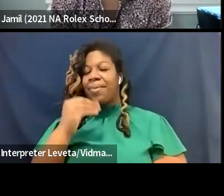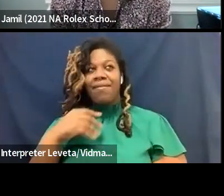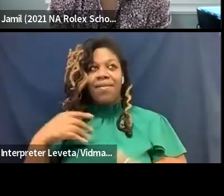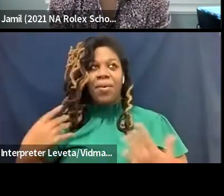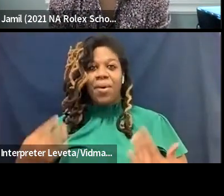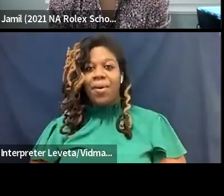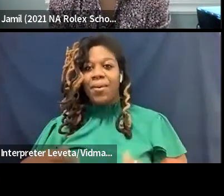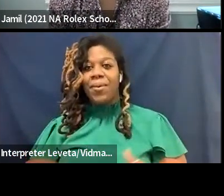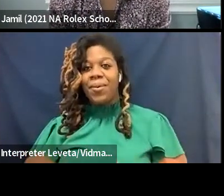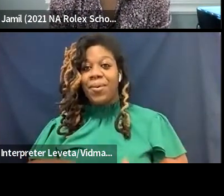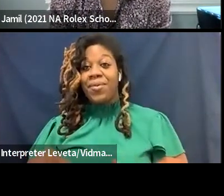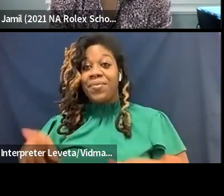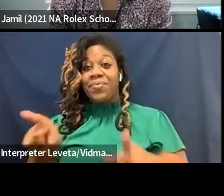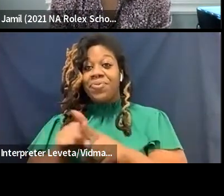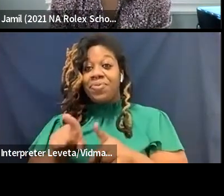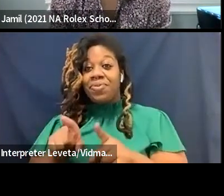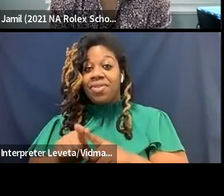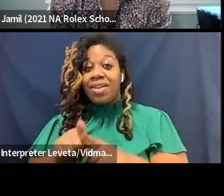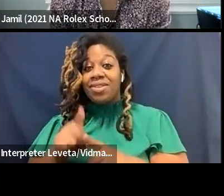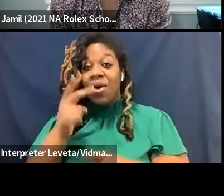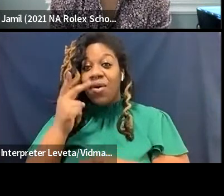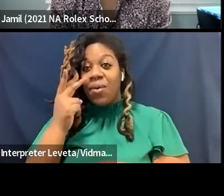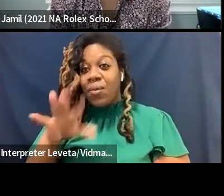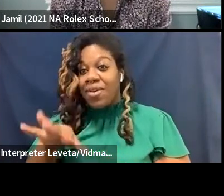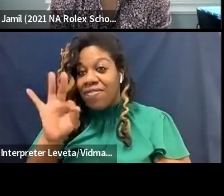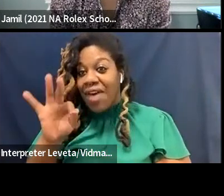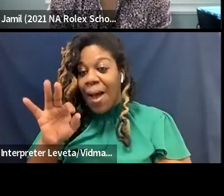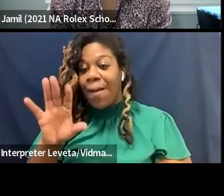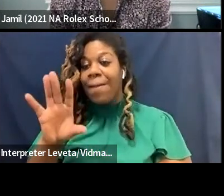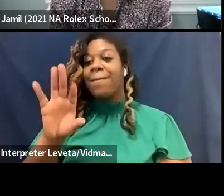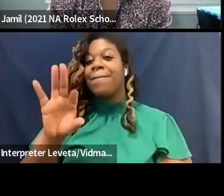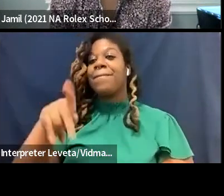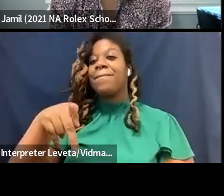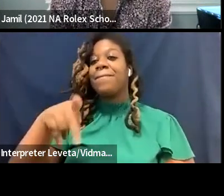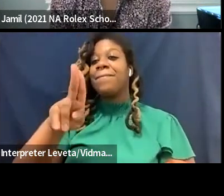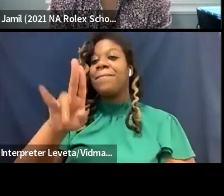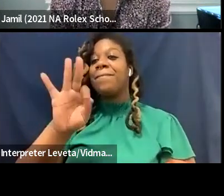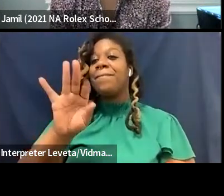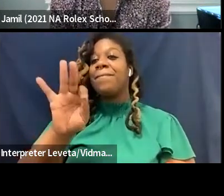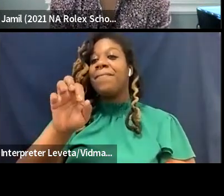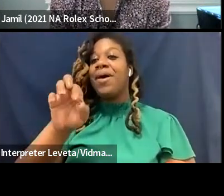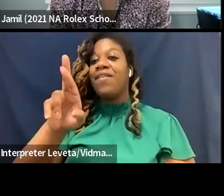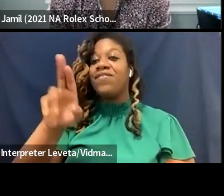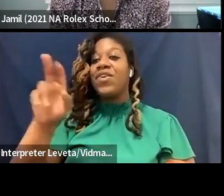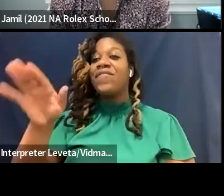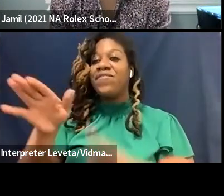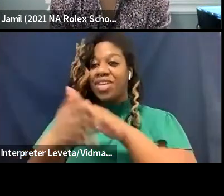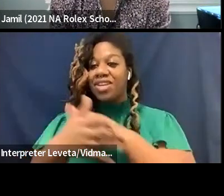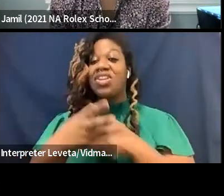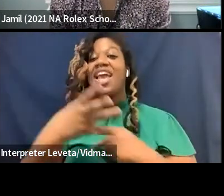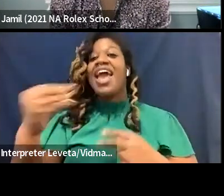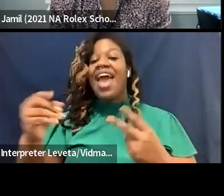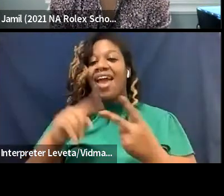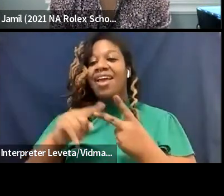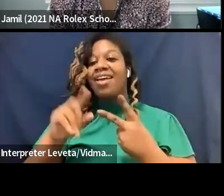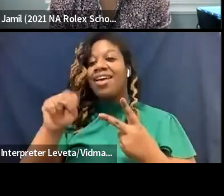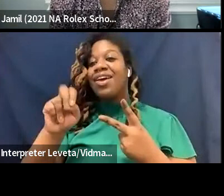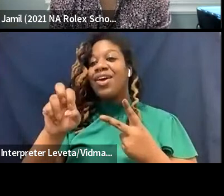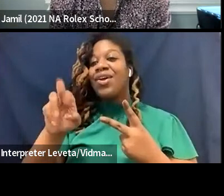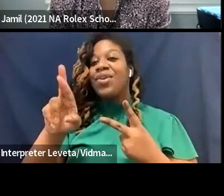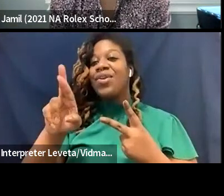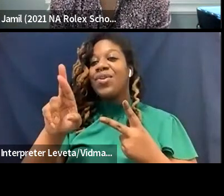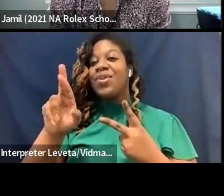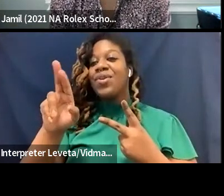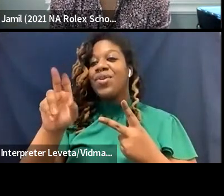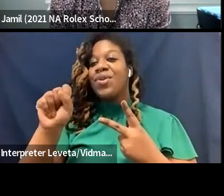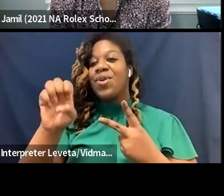pufferfish we saw a pufferfish and a baby nurse shark. So those are probably the highlights of that dive. But just like